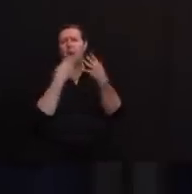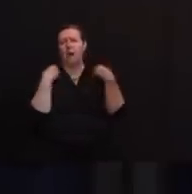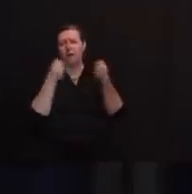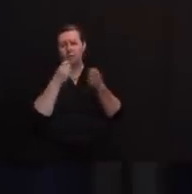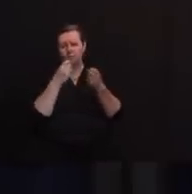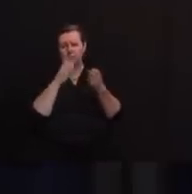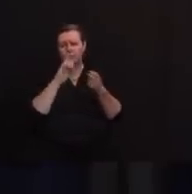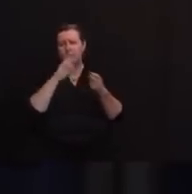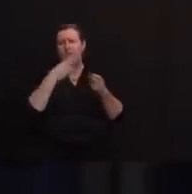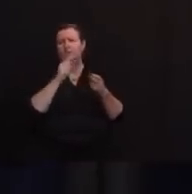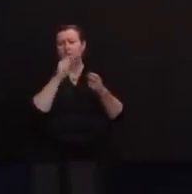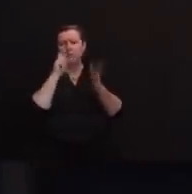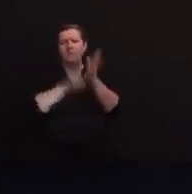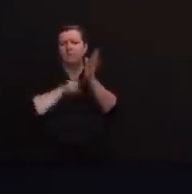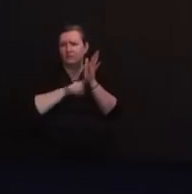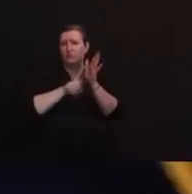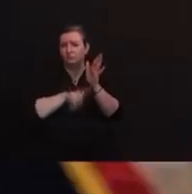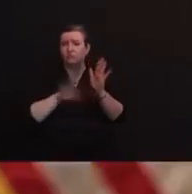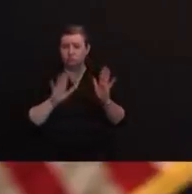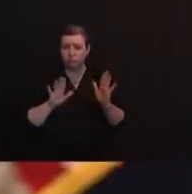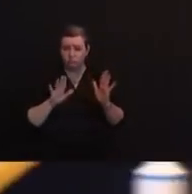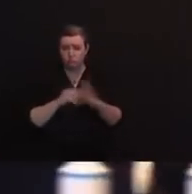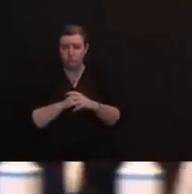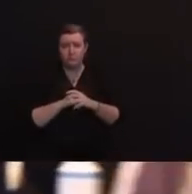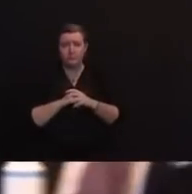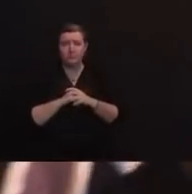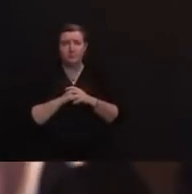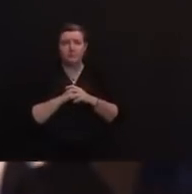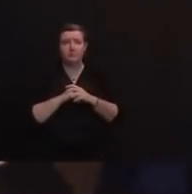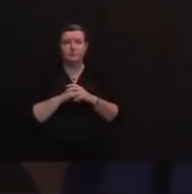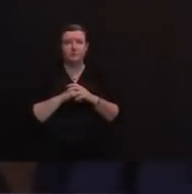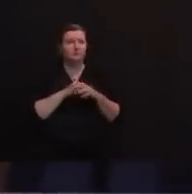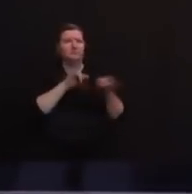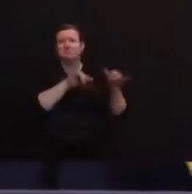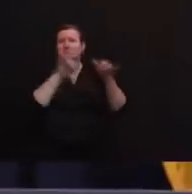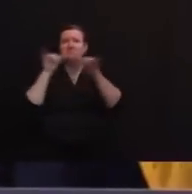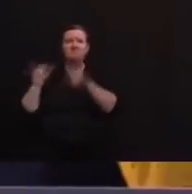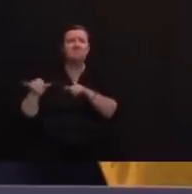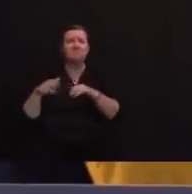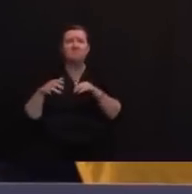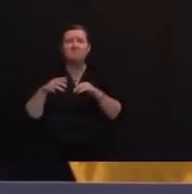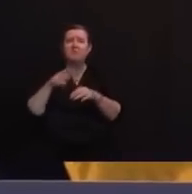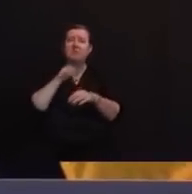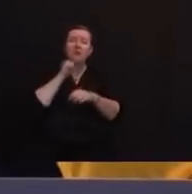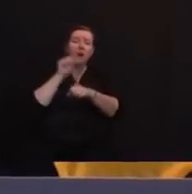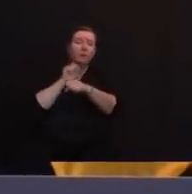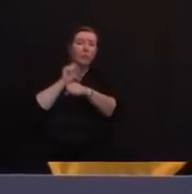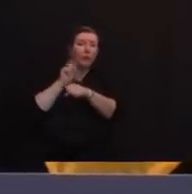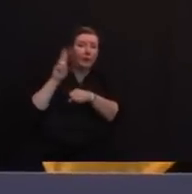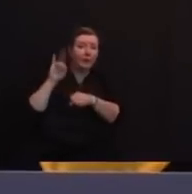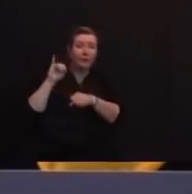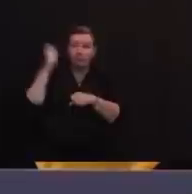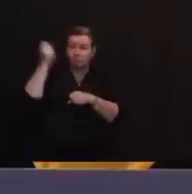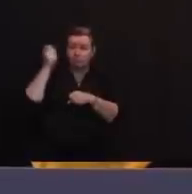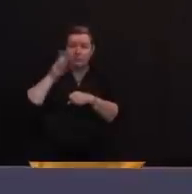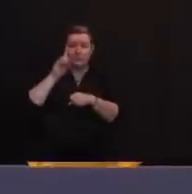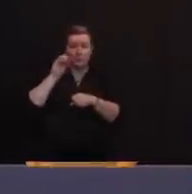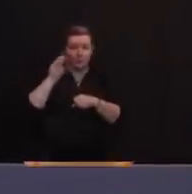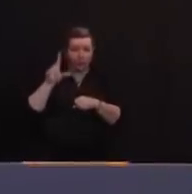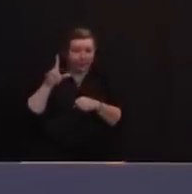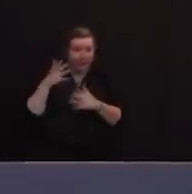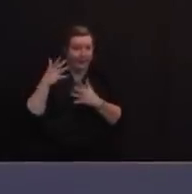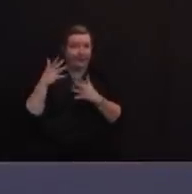is a little bit like we've actually had this conversation about unemployed folks. If you, and if failing that, you know of someone, John